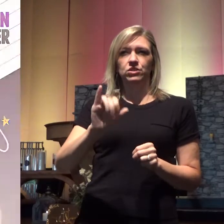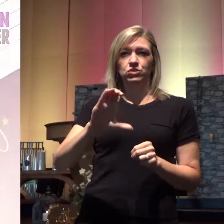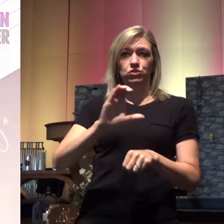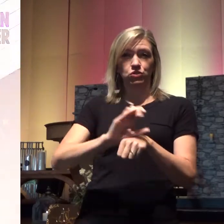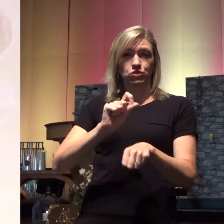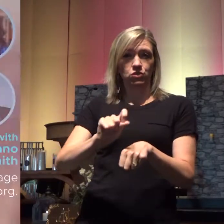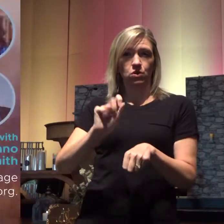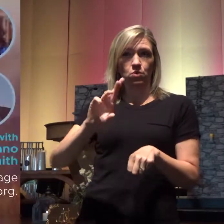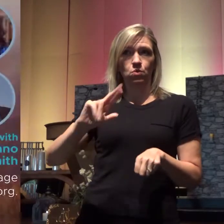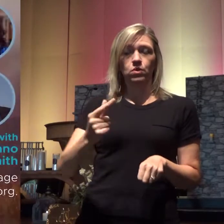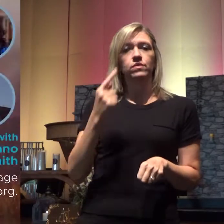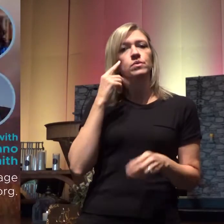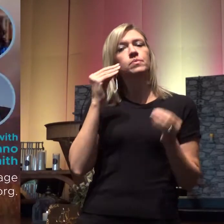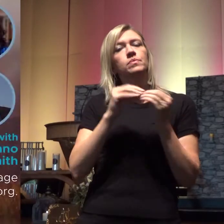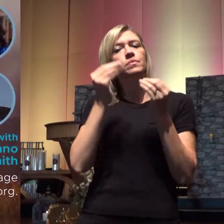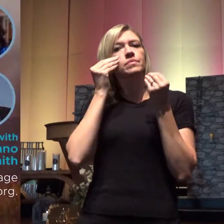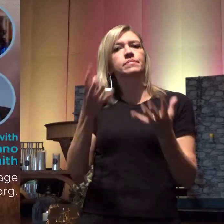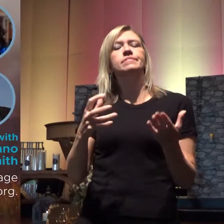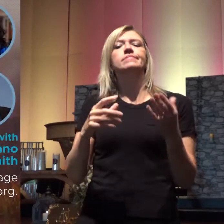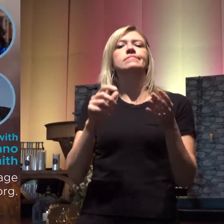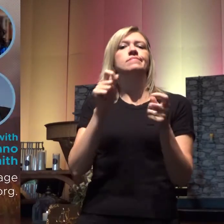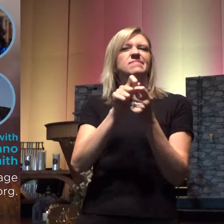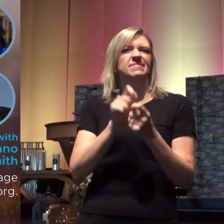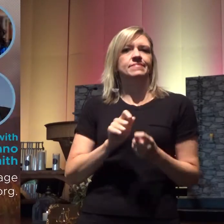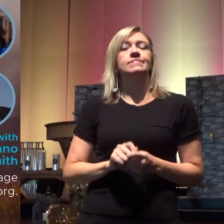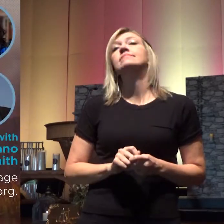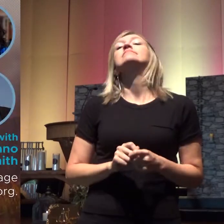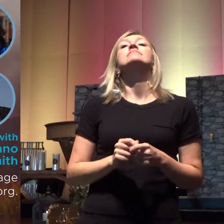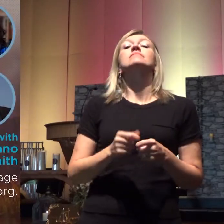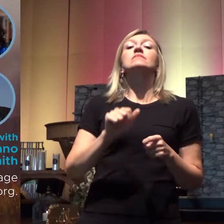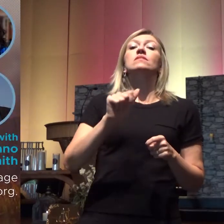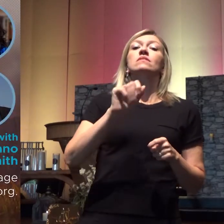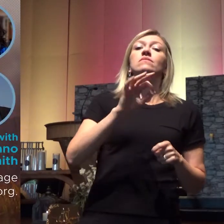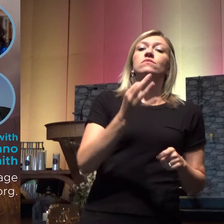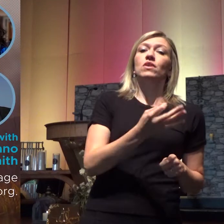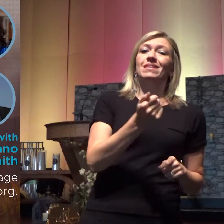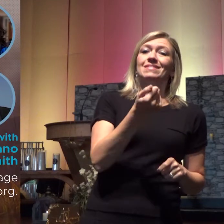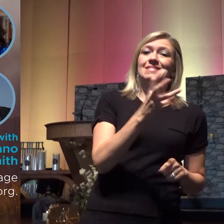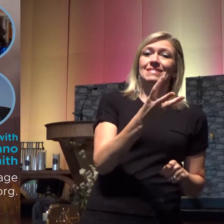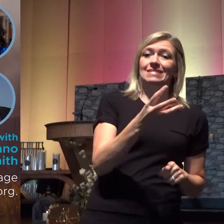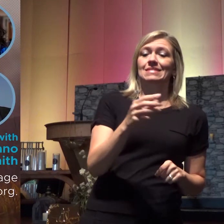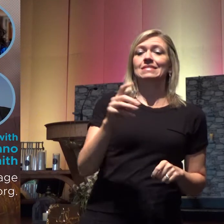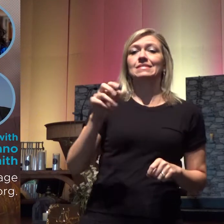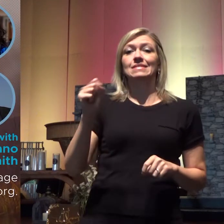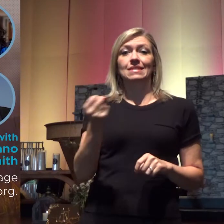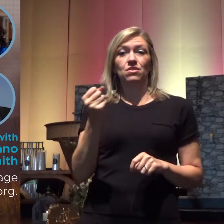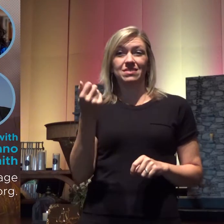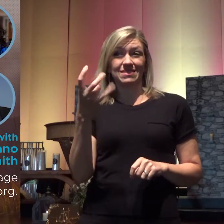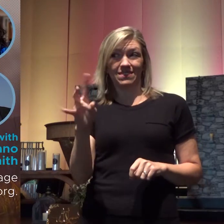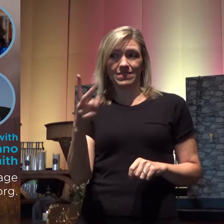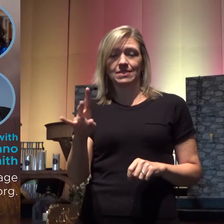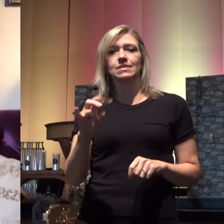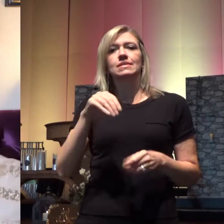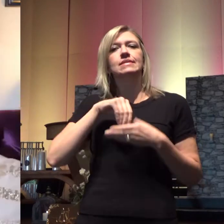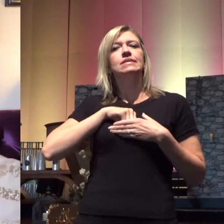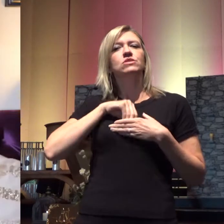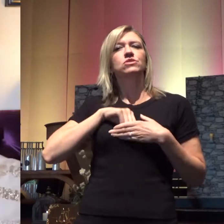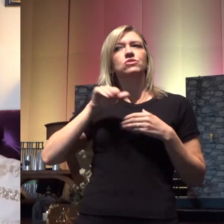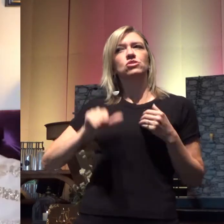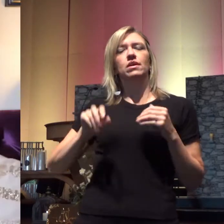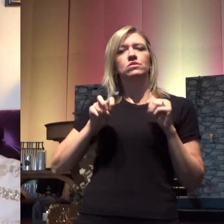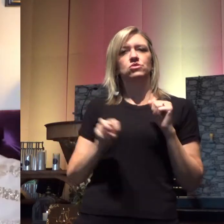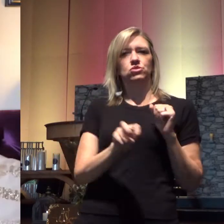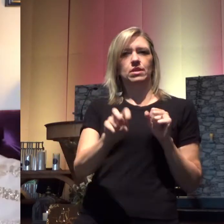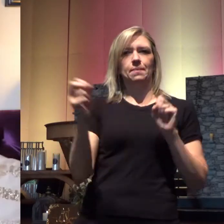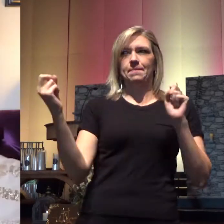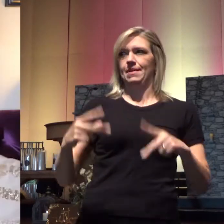details. On Friday, July 15th and Saturday, July 16th, the Inner Child Journey returns to Mile High Church. Each one